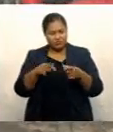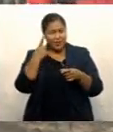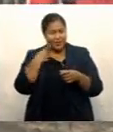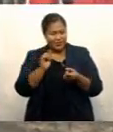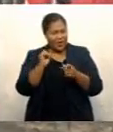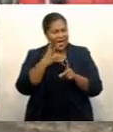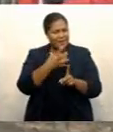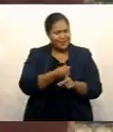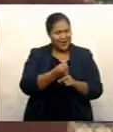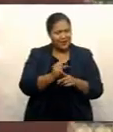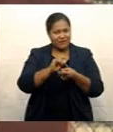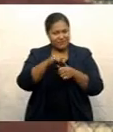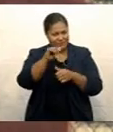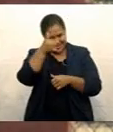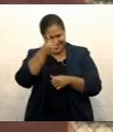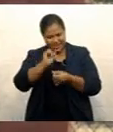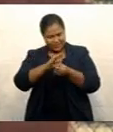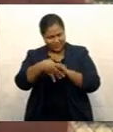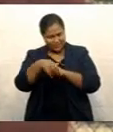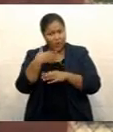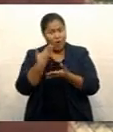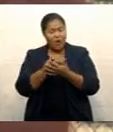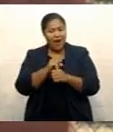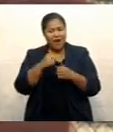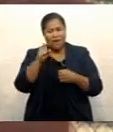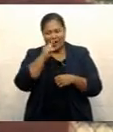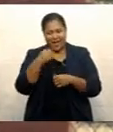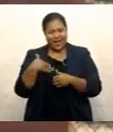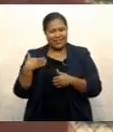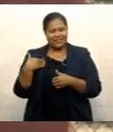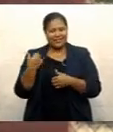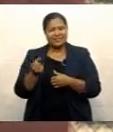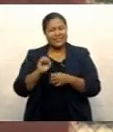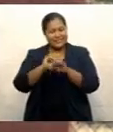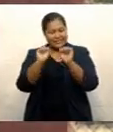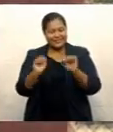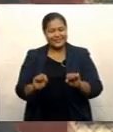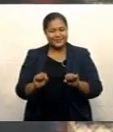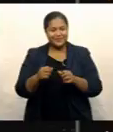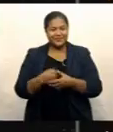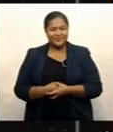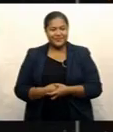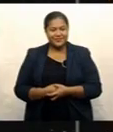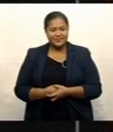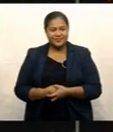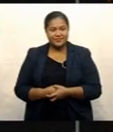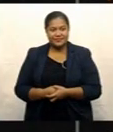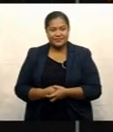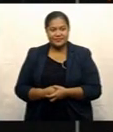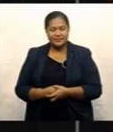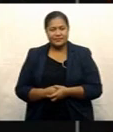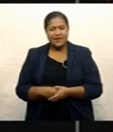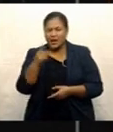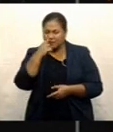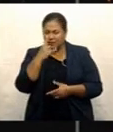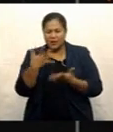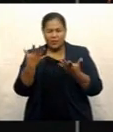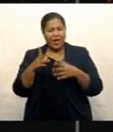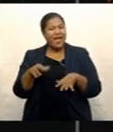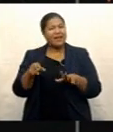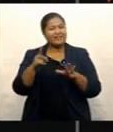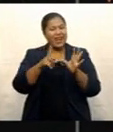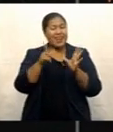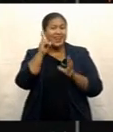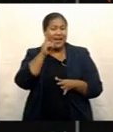of the Delta variant on our healthcare system. Christiana Uluwai, FBC News. Residents of Gawia and